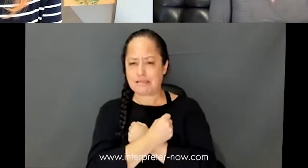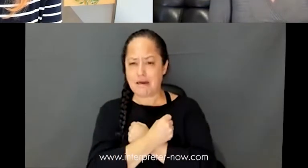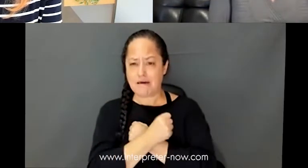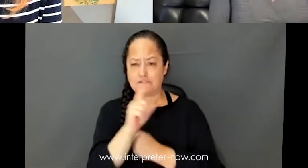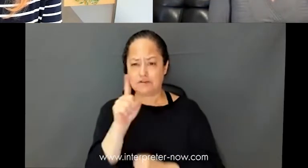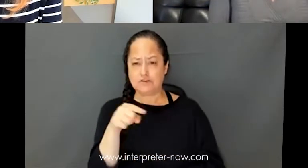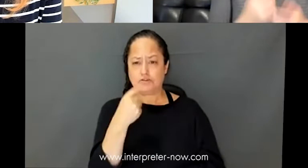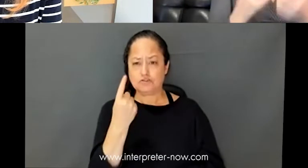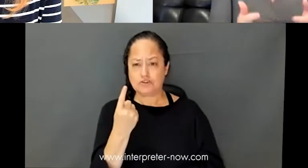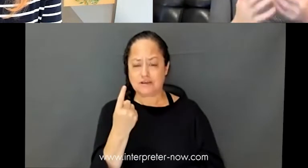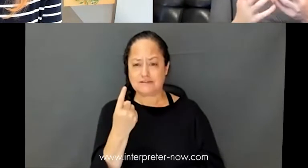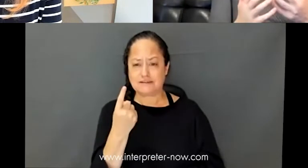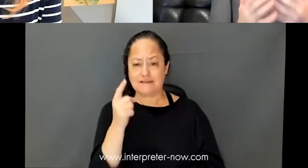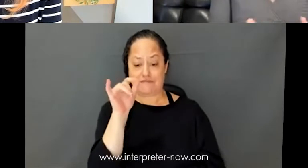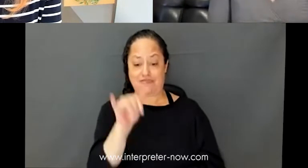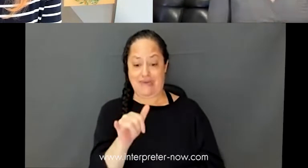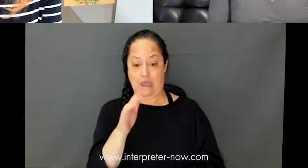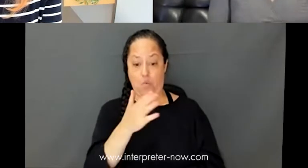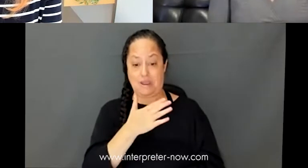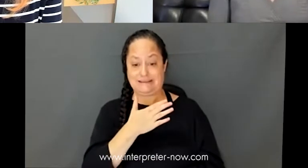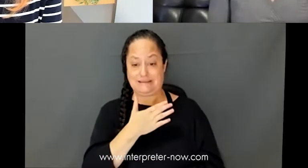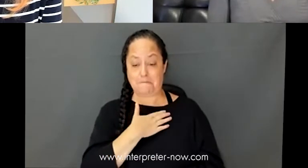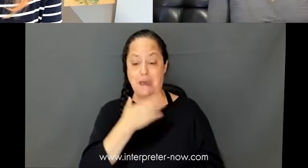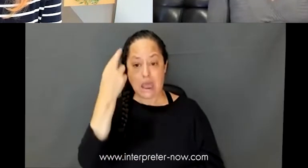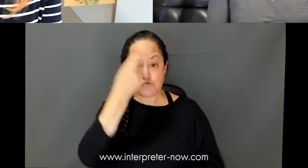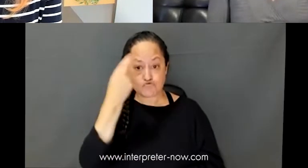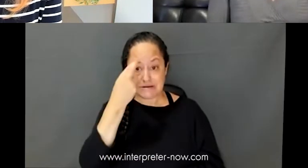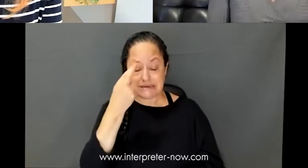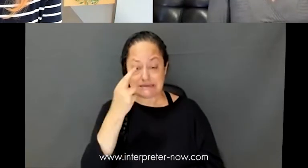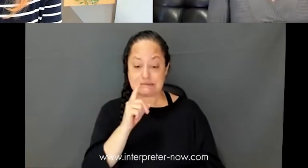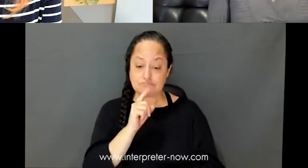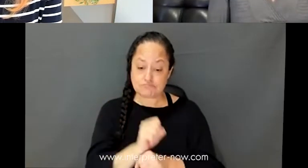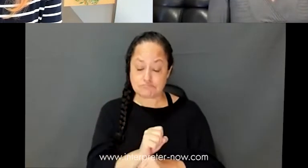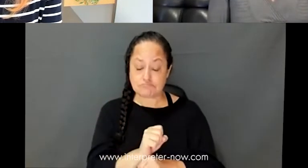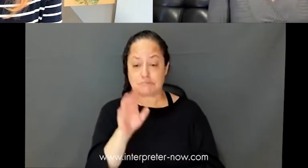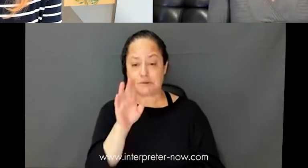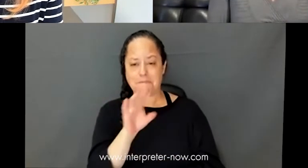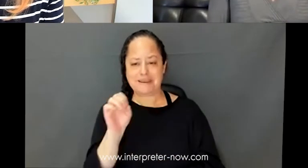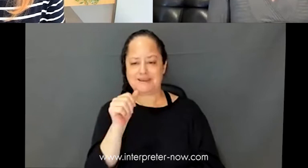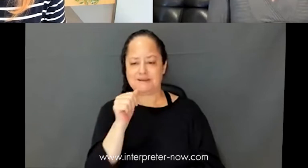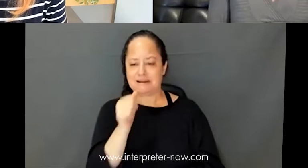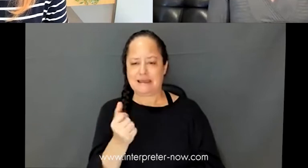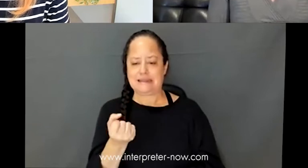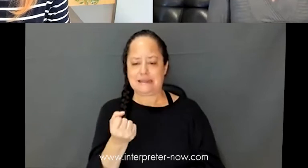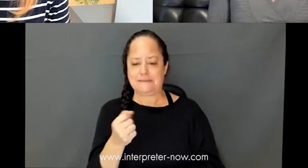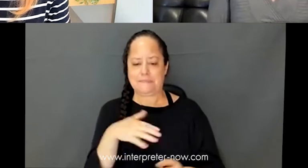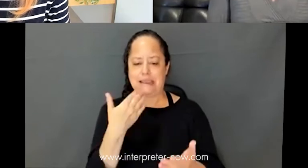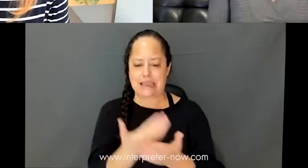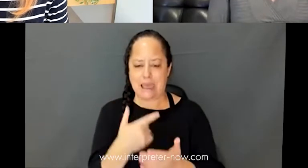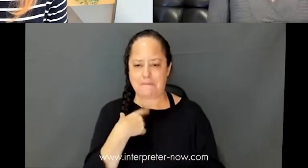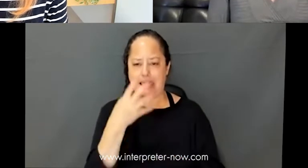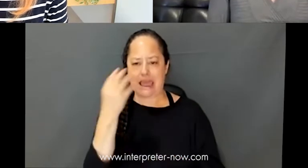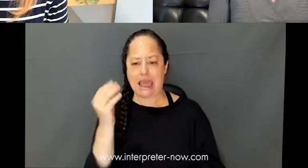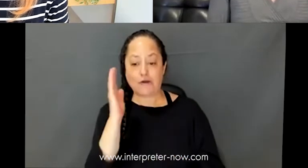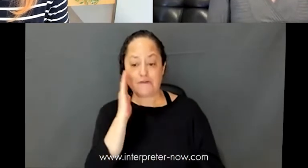if that was my reason to be, it just didn't get me out of bed. And unfortunately, when I